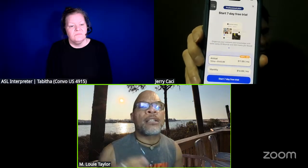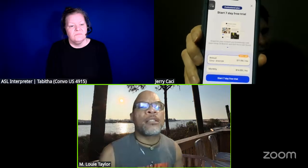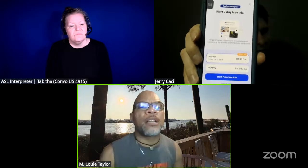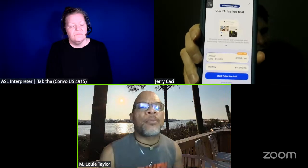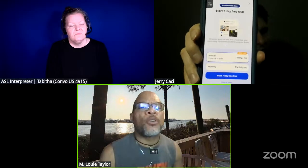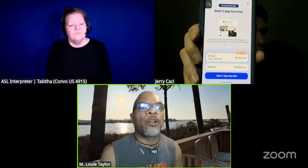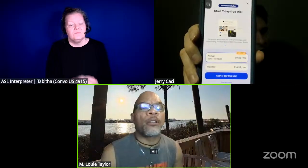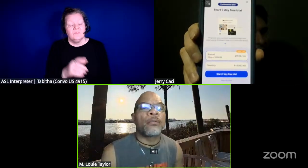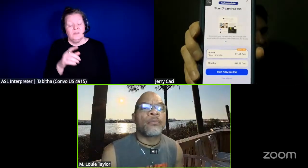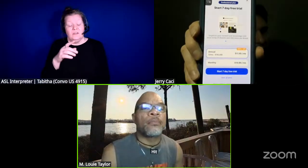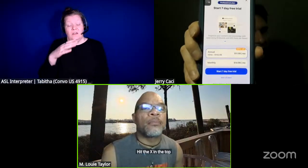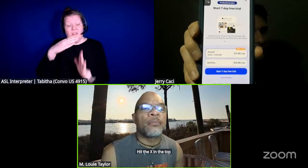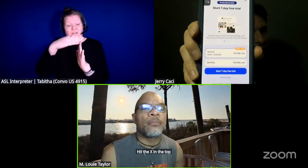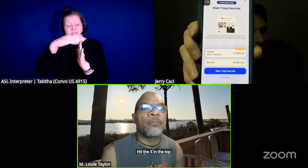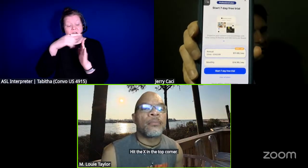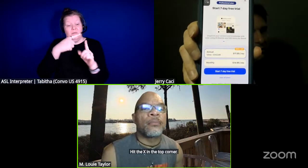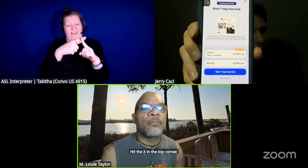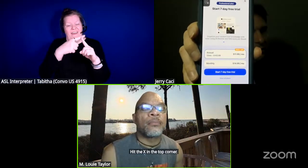Hit the X in the top corner.